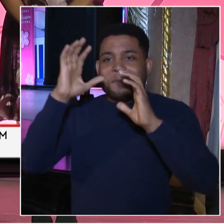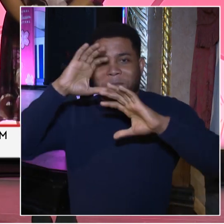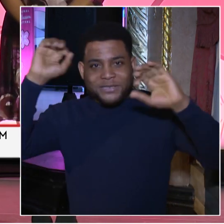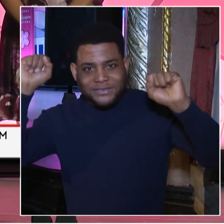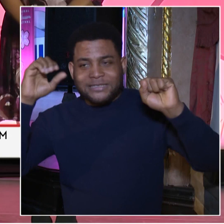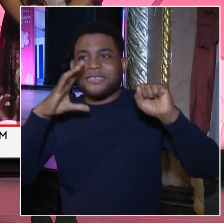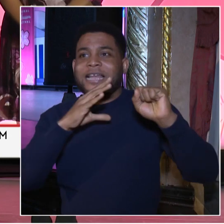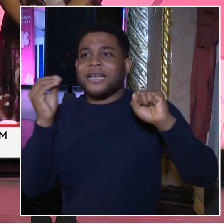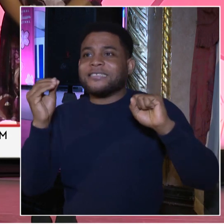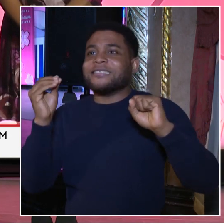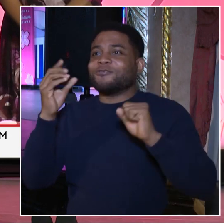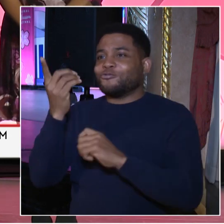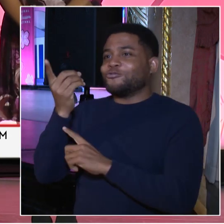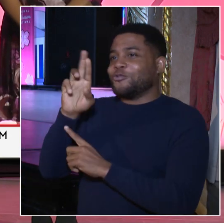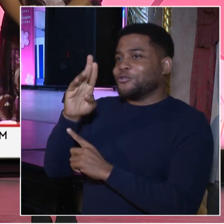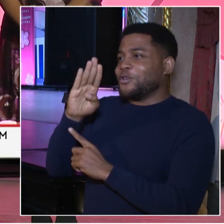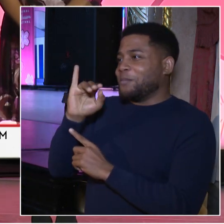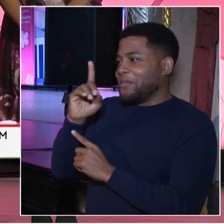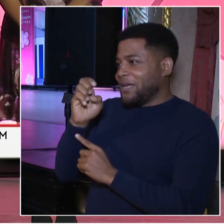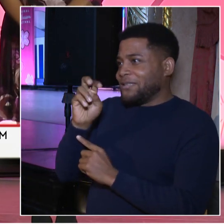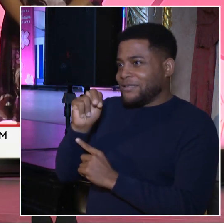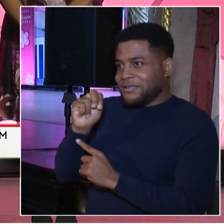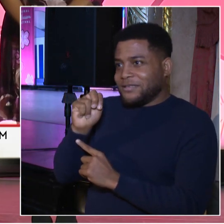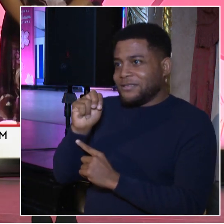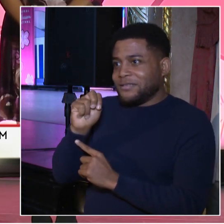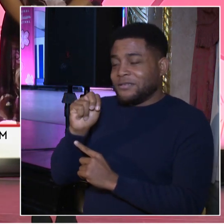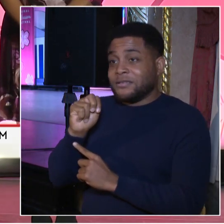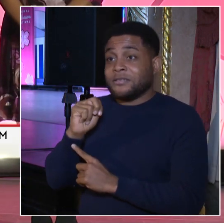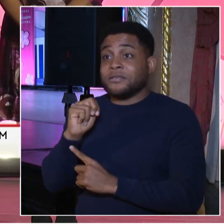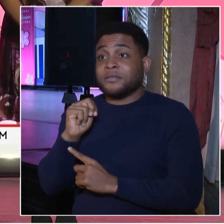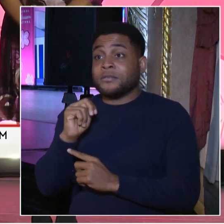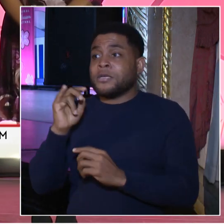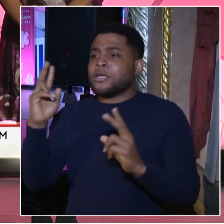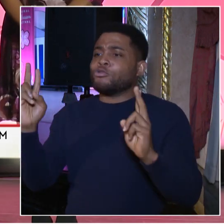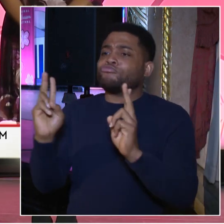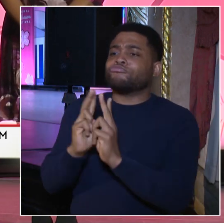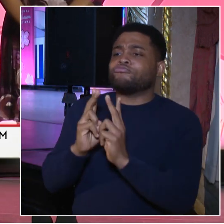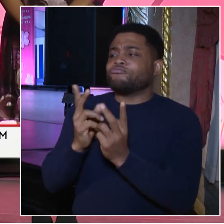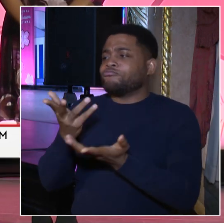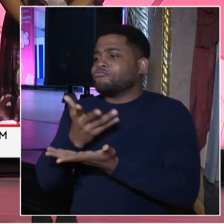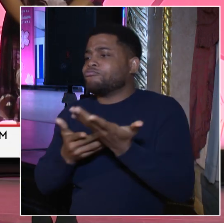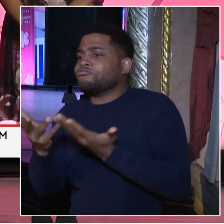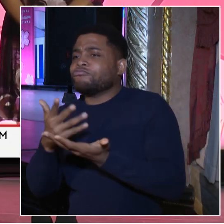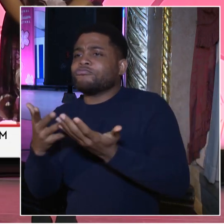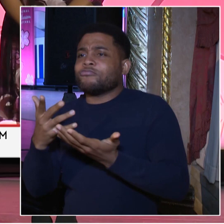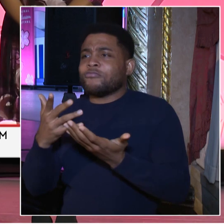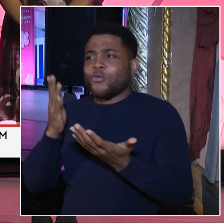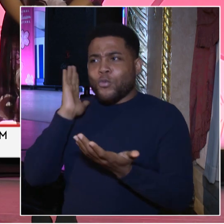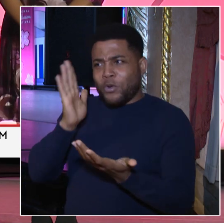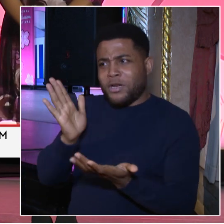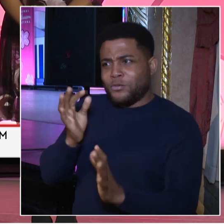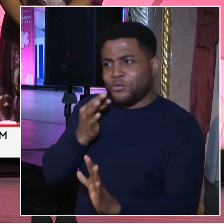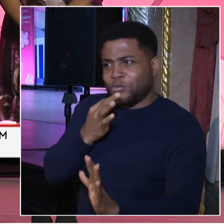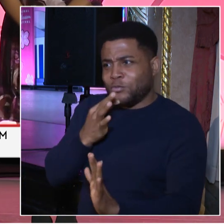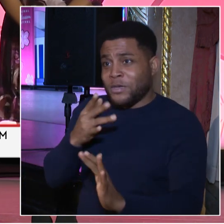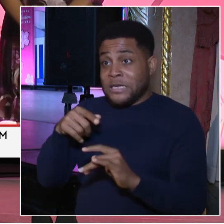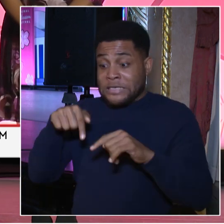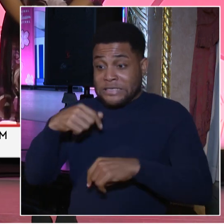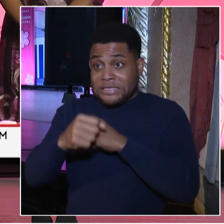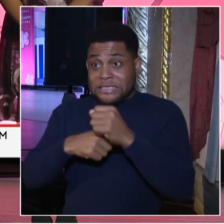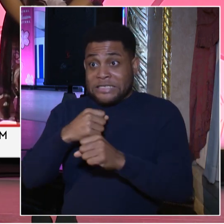the 10th. And also, this year, 2024, is the first